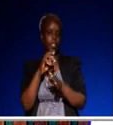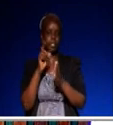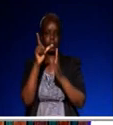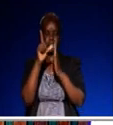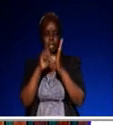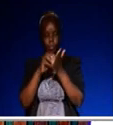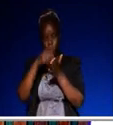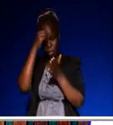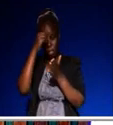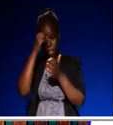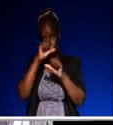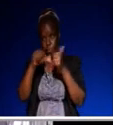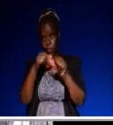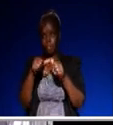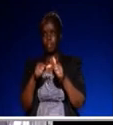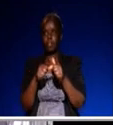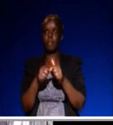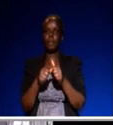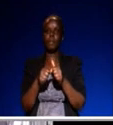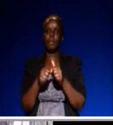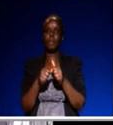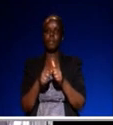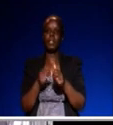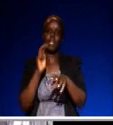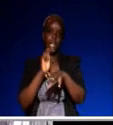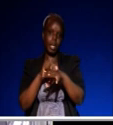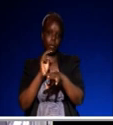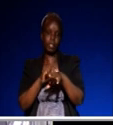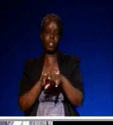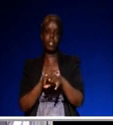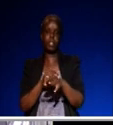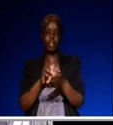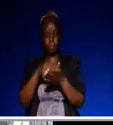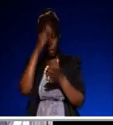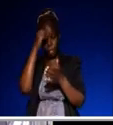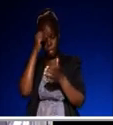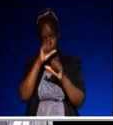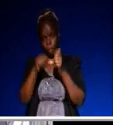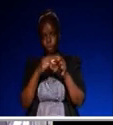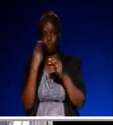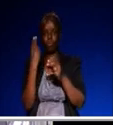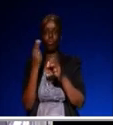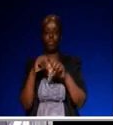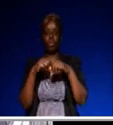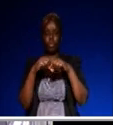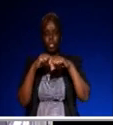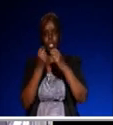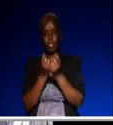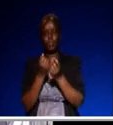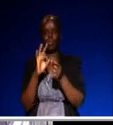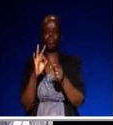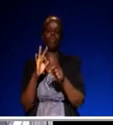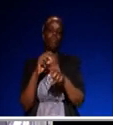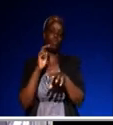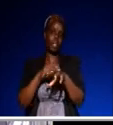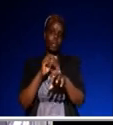we learned about nouns, and we looked at two types of nouns. In